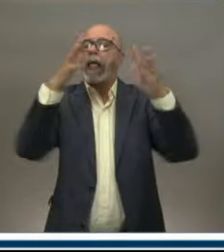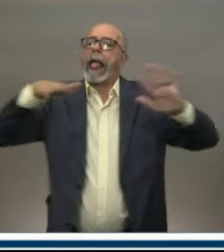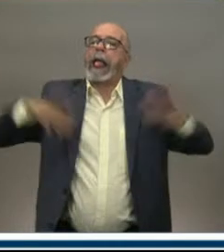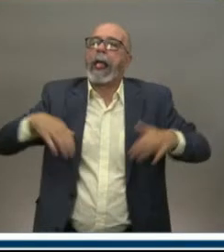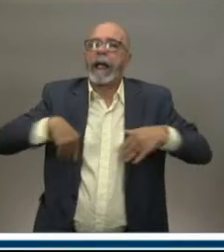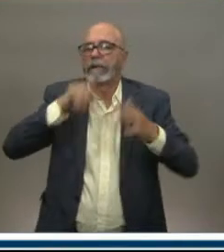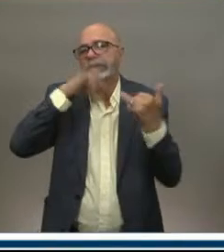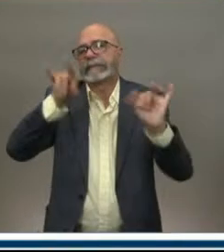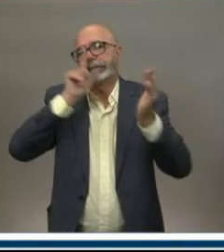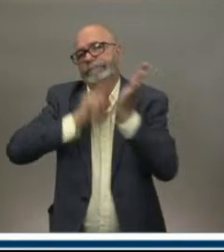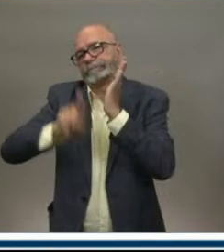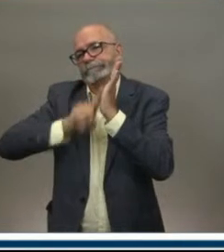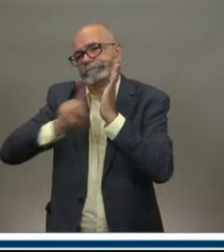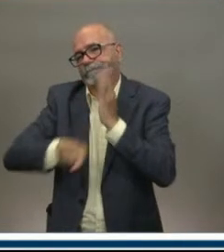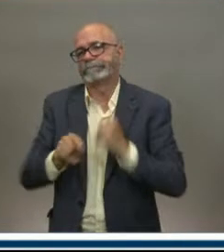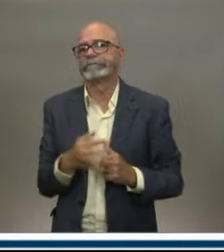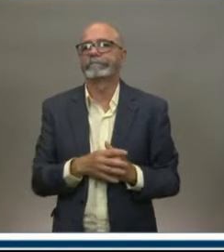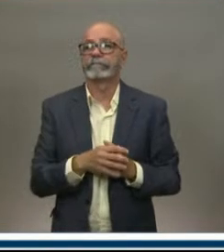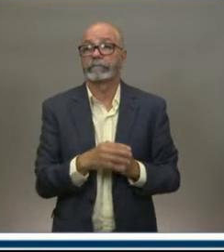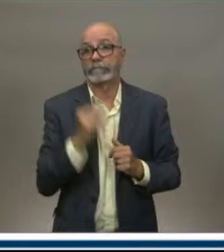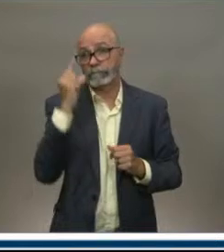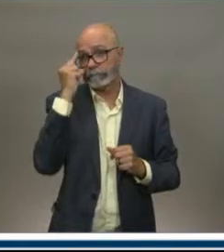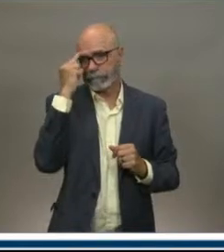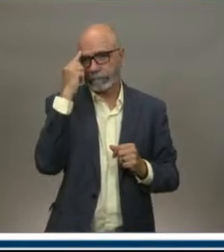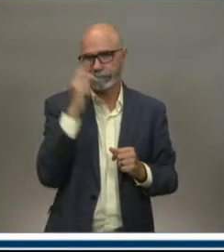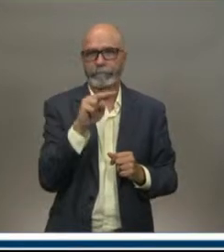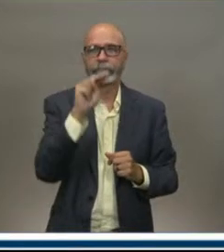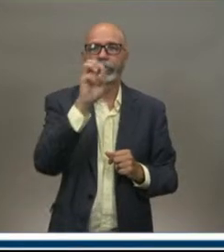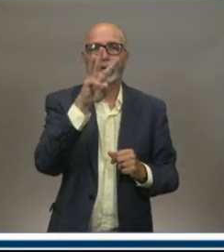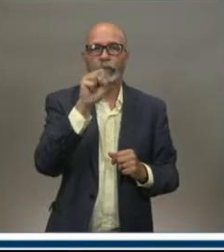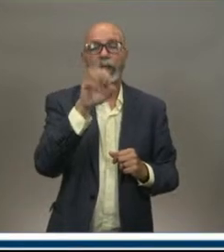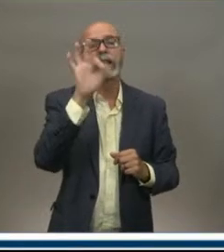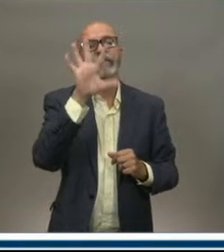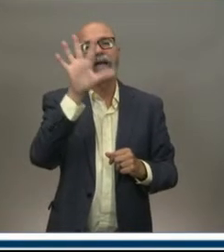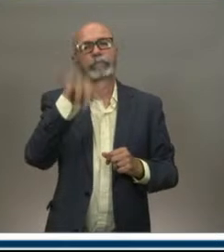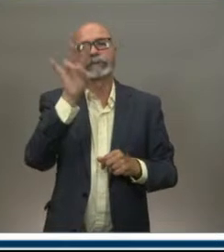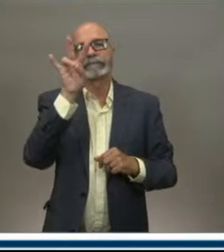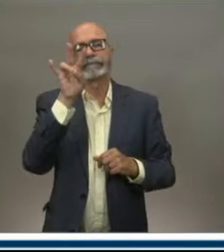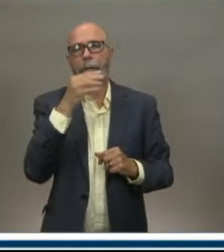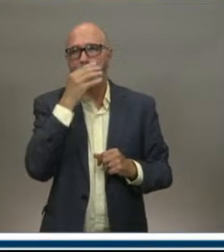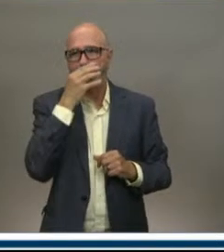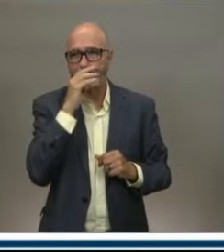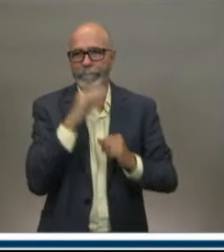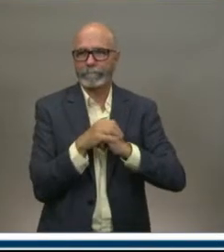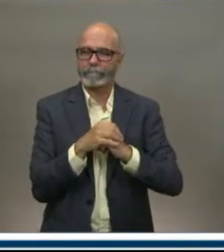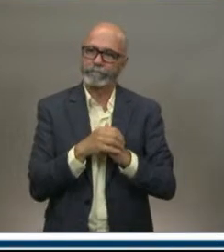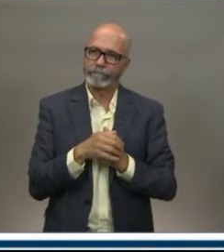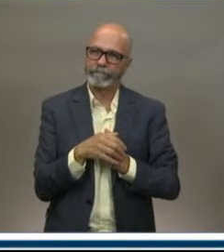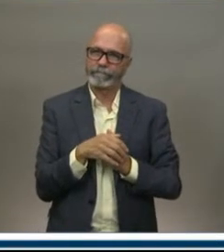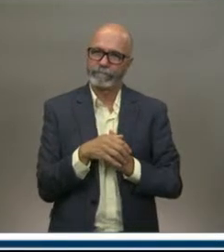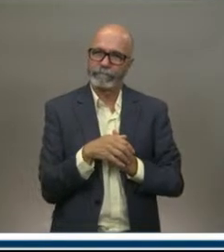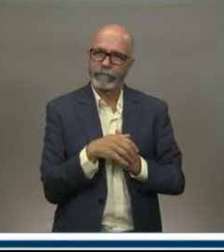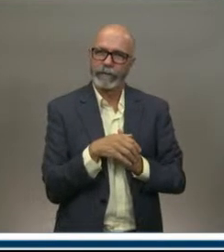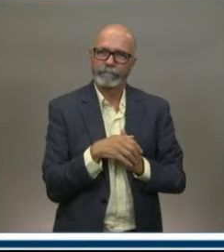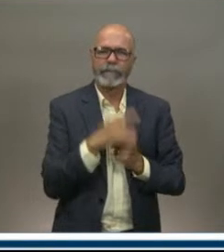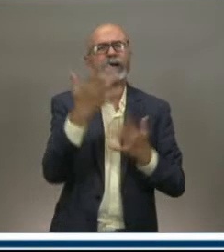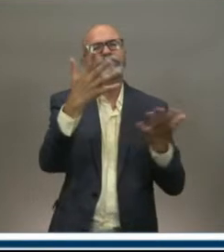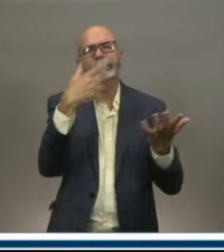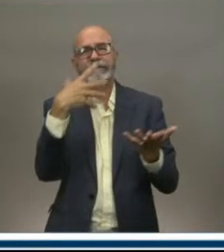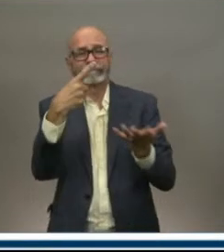News 95.7. Yeah, earlier I had asked about Northwood's communication with stakeholders, and it was described as